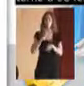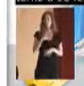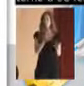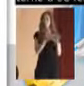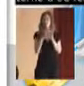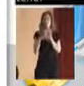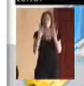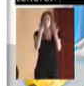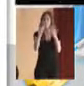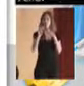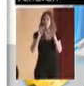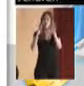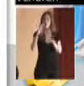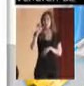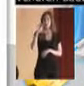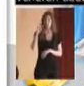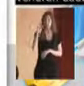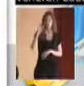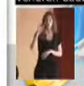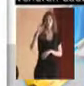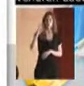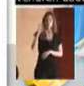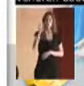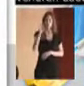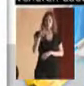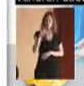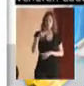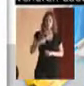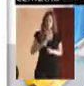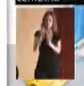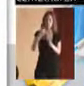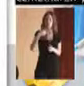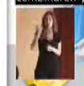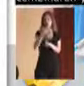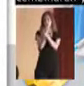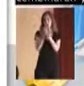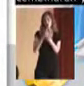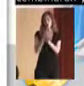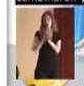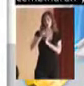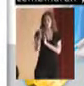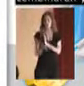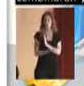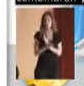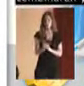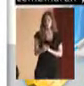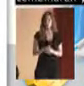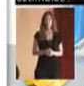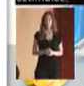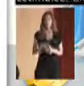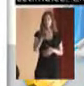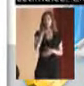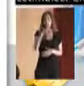So the first studies will combine 98 electrodes or